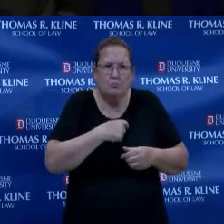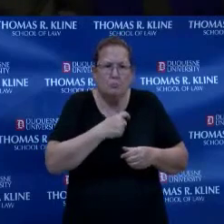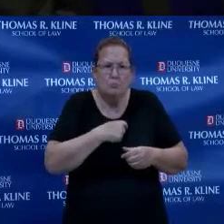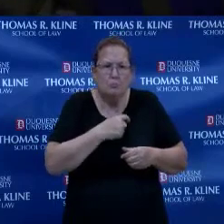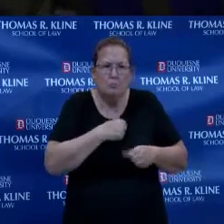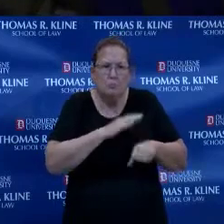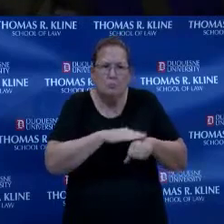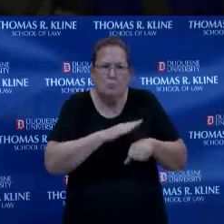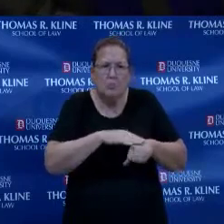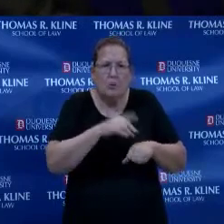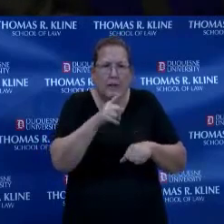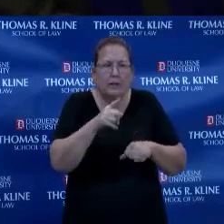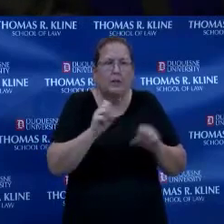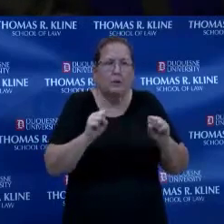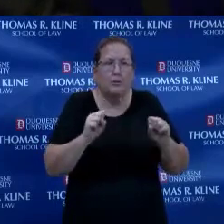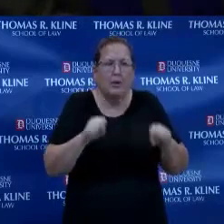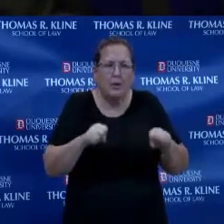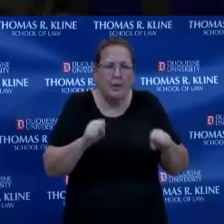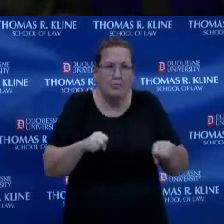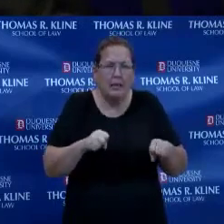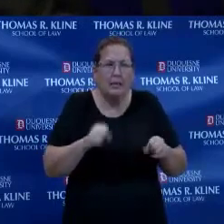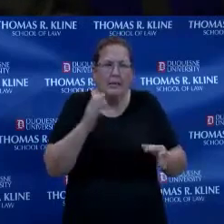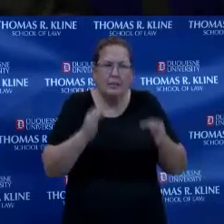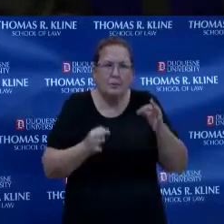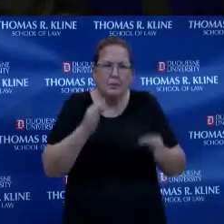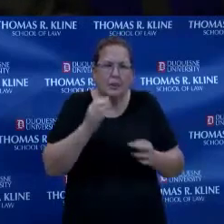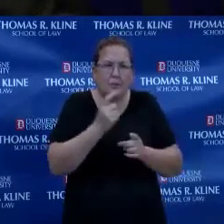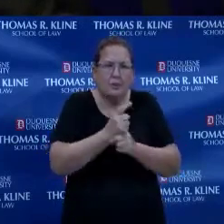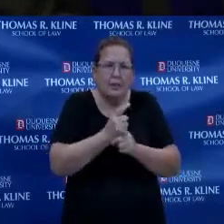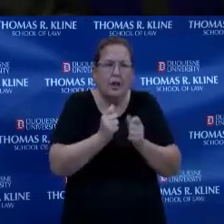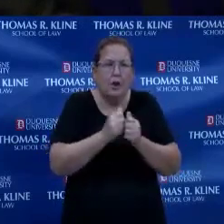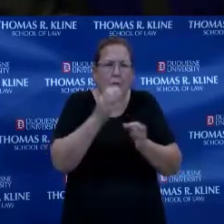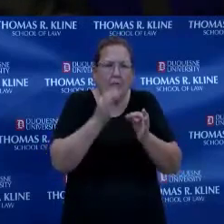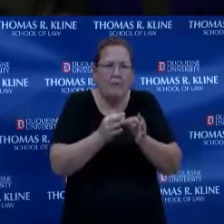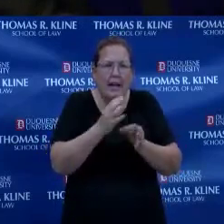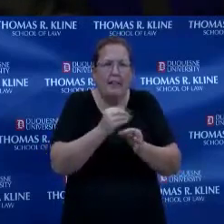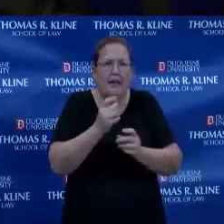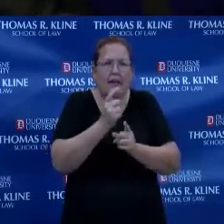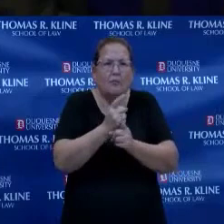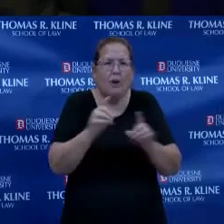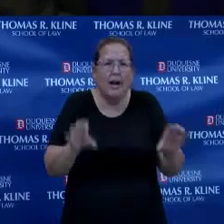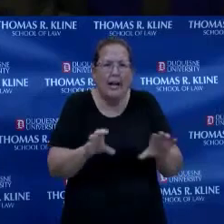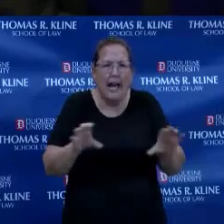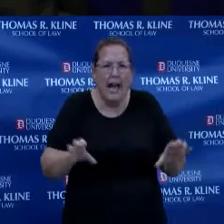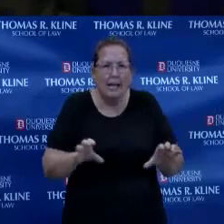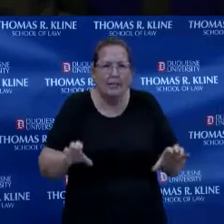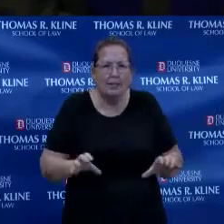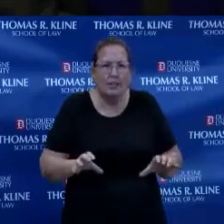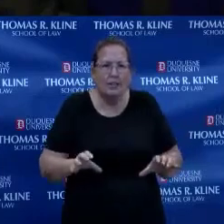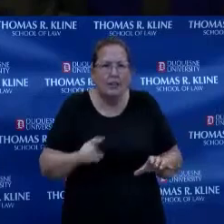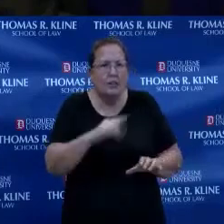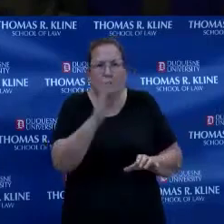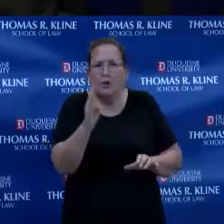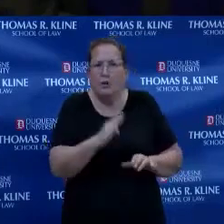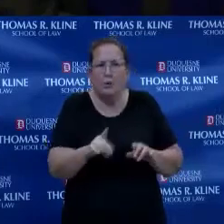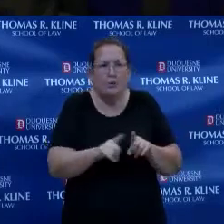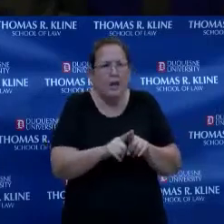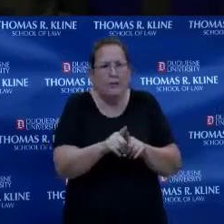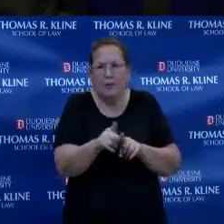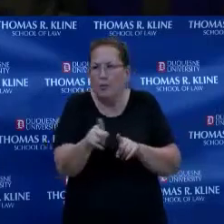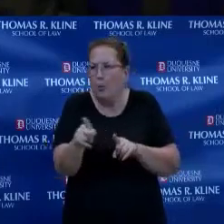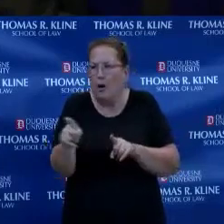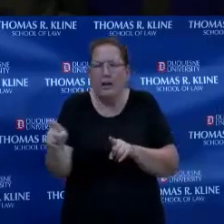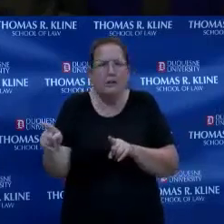to judge correctly about matters of faith and right action, so that you never wander from the straight path